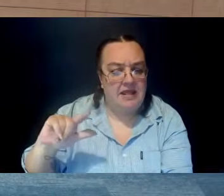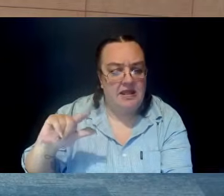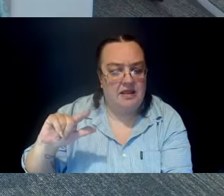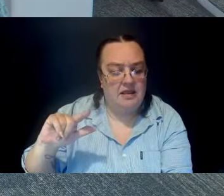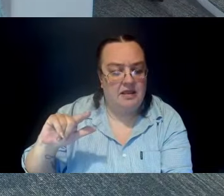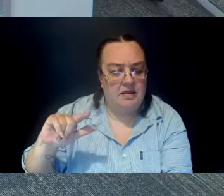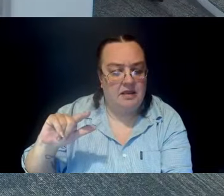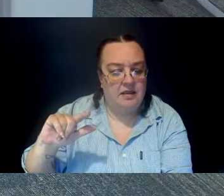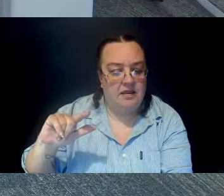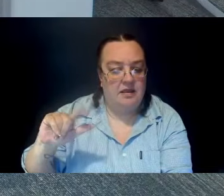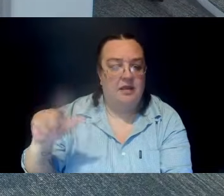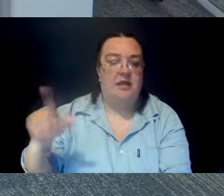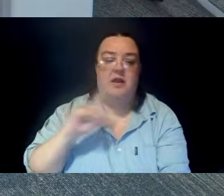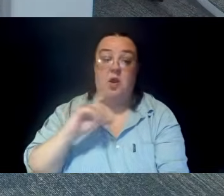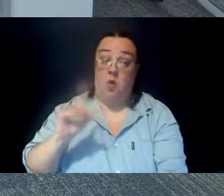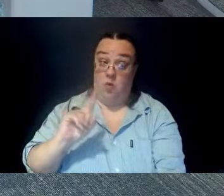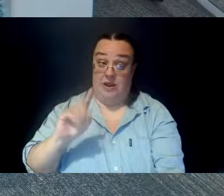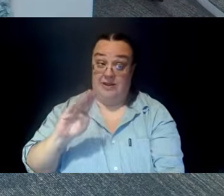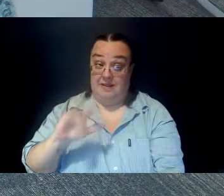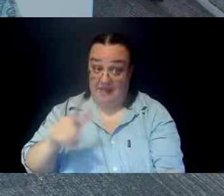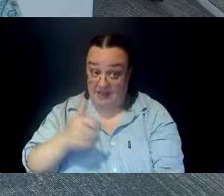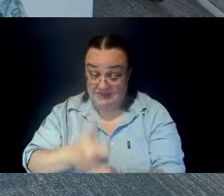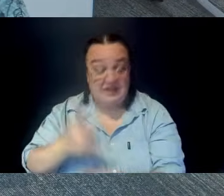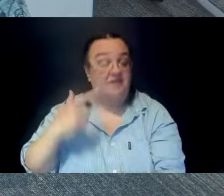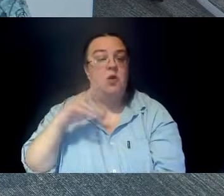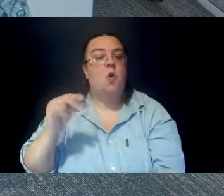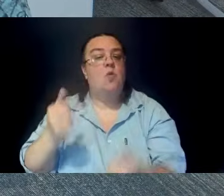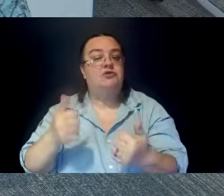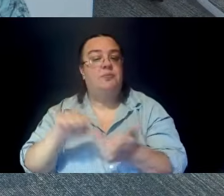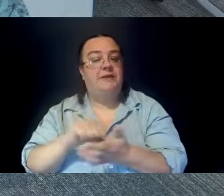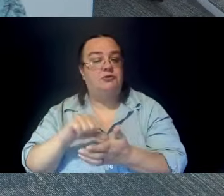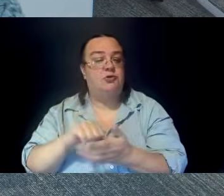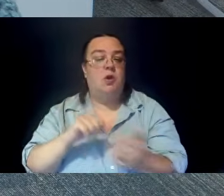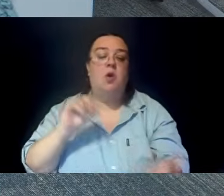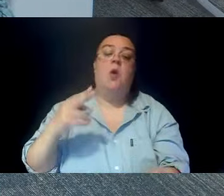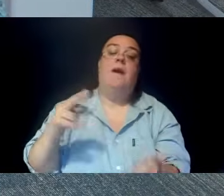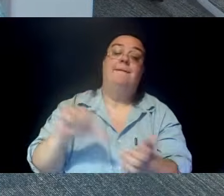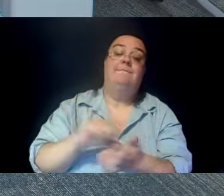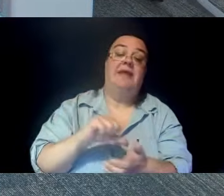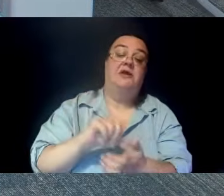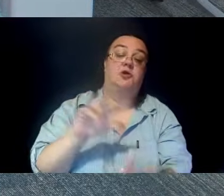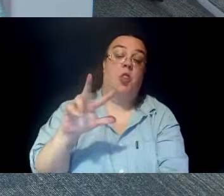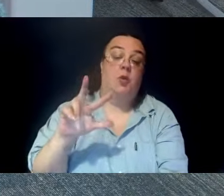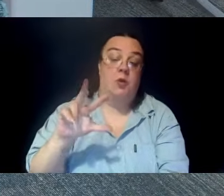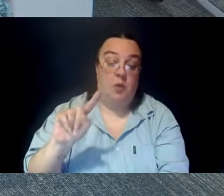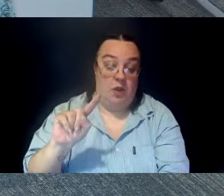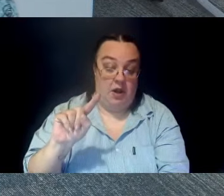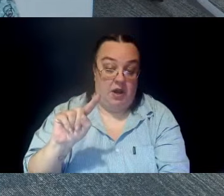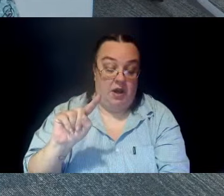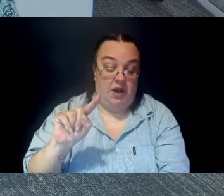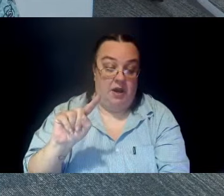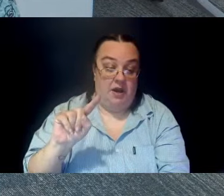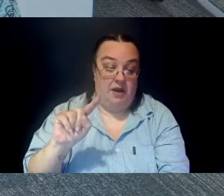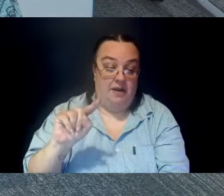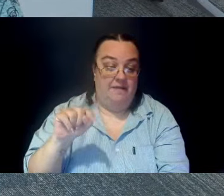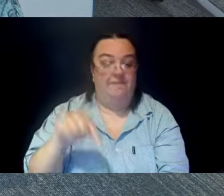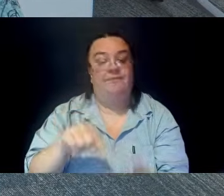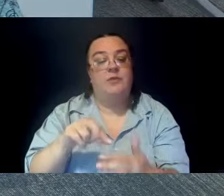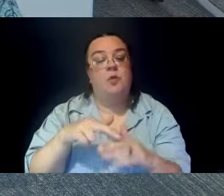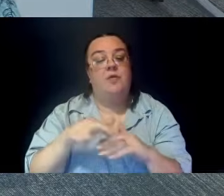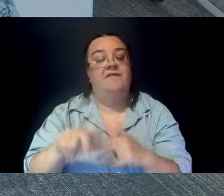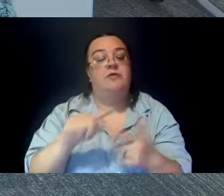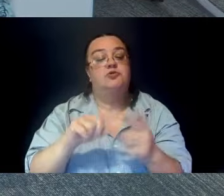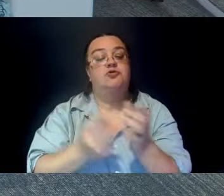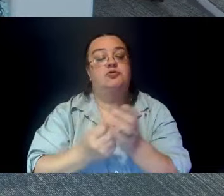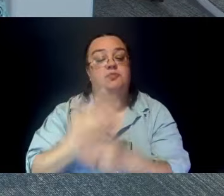It's where is the mill itself? No, I mean, which page? Oh, page 31. Okay. It refers to the Spring